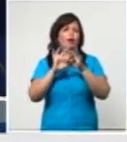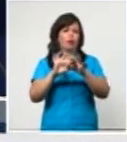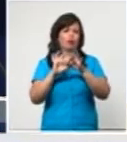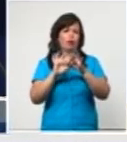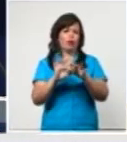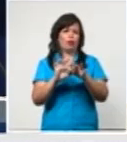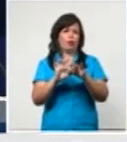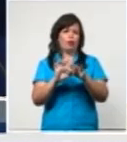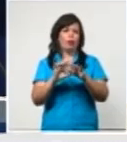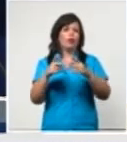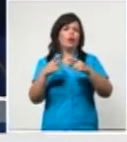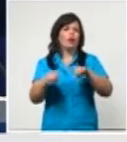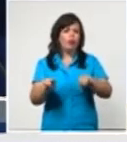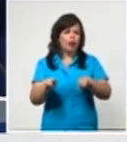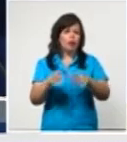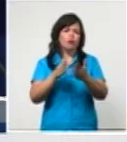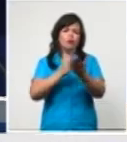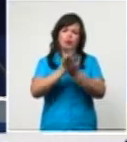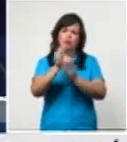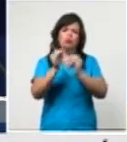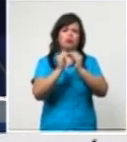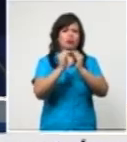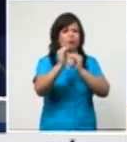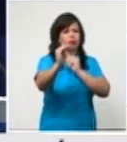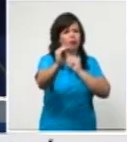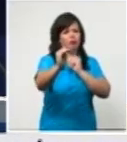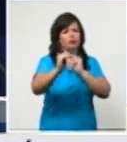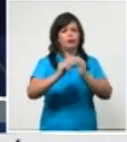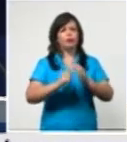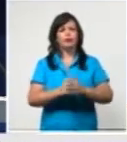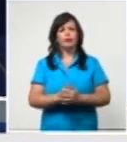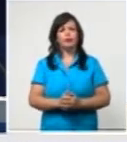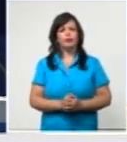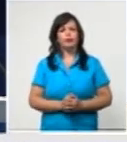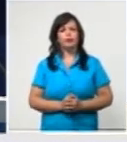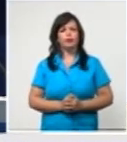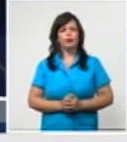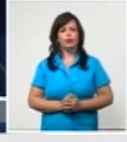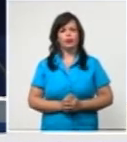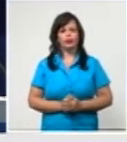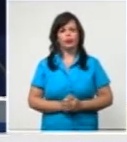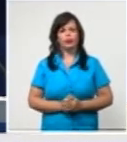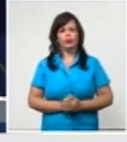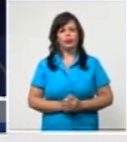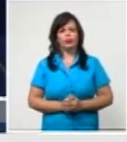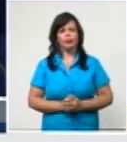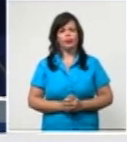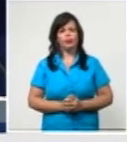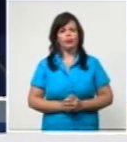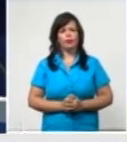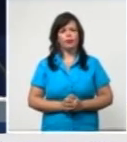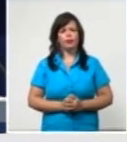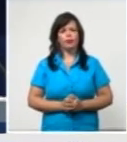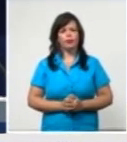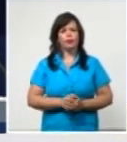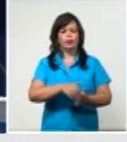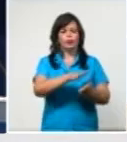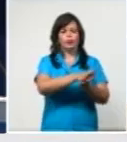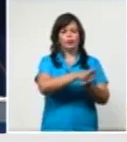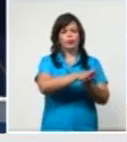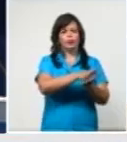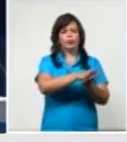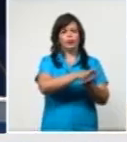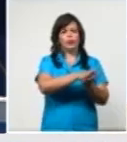in critical, although her clinical evolution remains stable. We always regret the death of